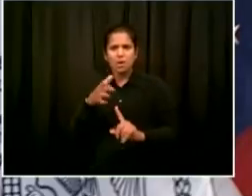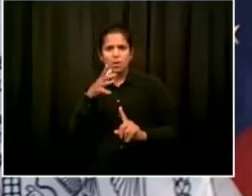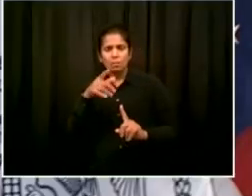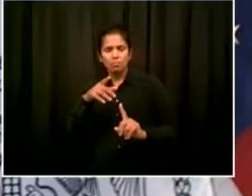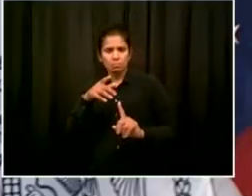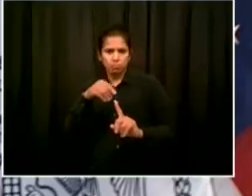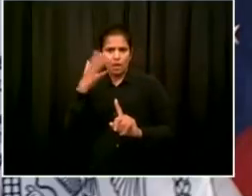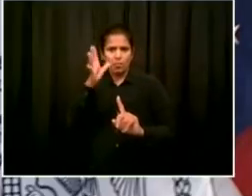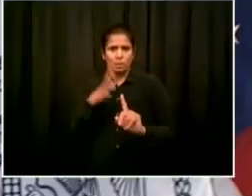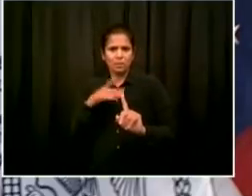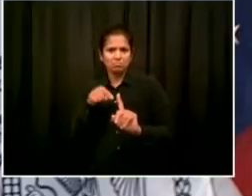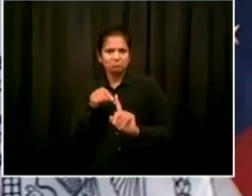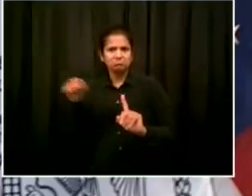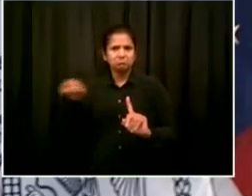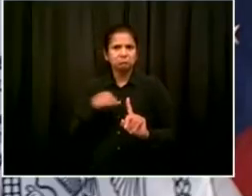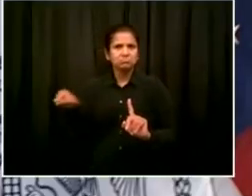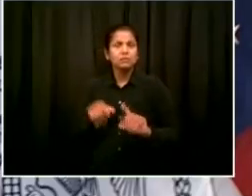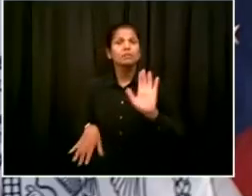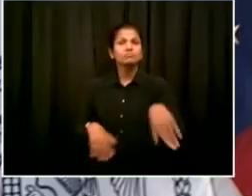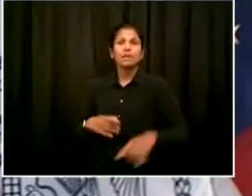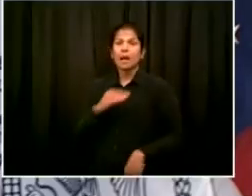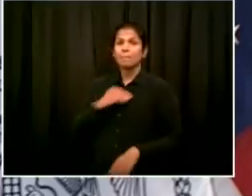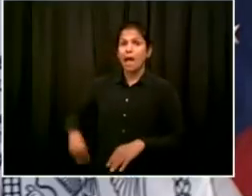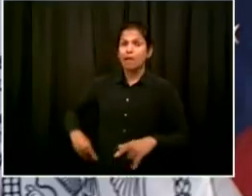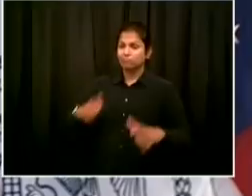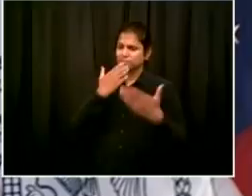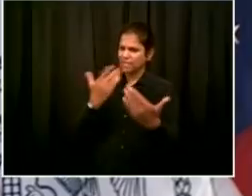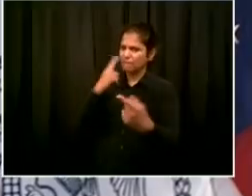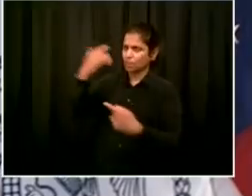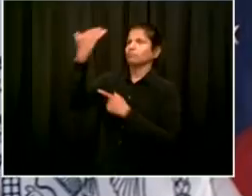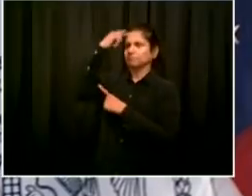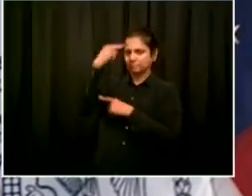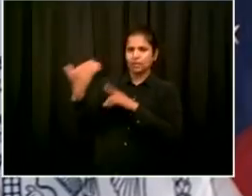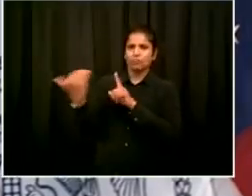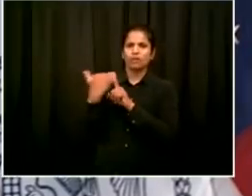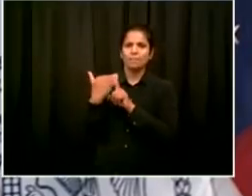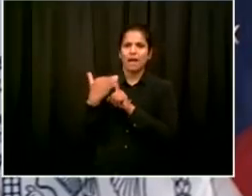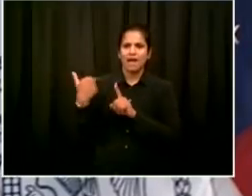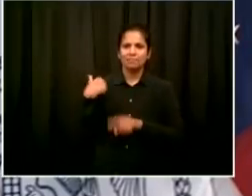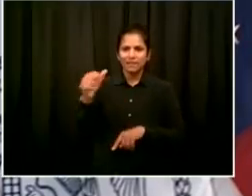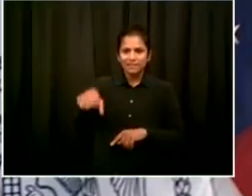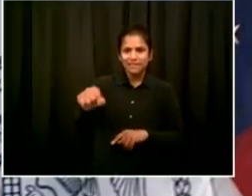looking at the situation. But I don't have the latest update. We'll get that for you today.